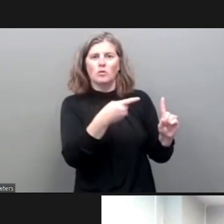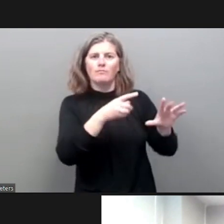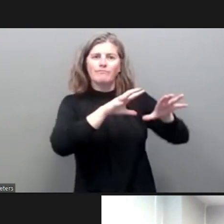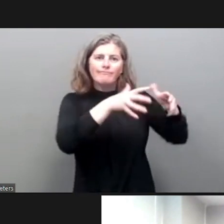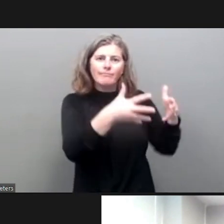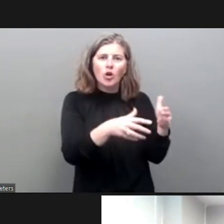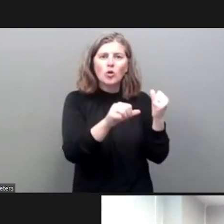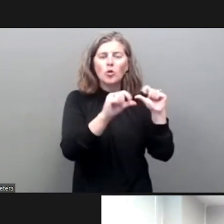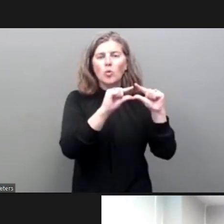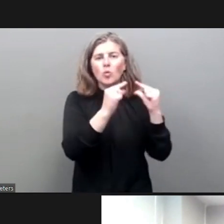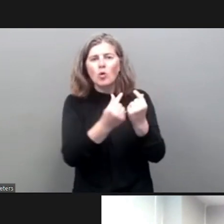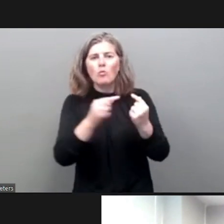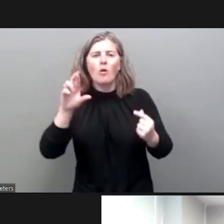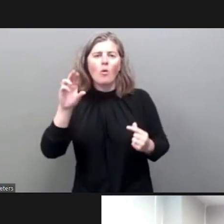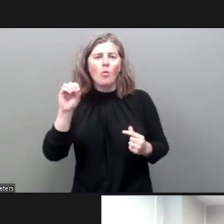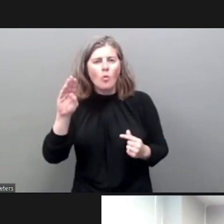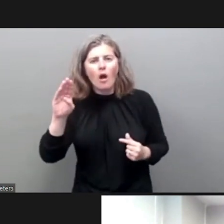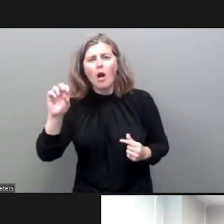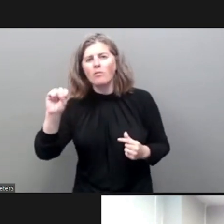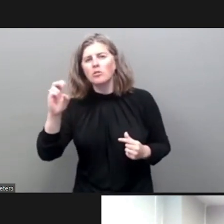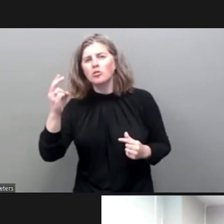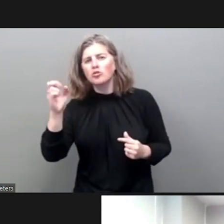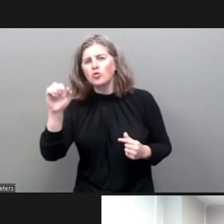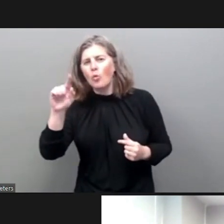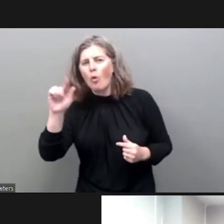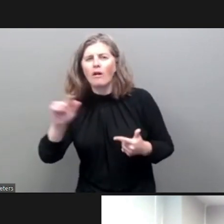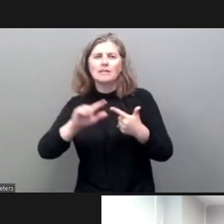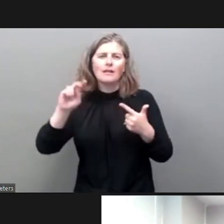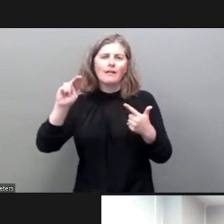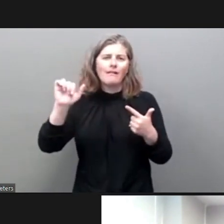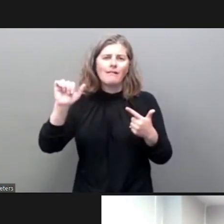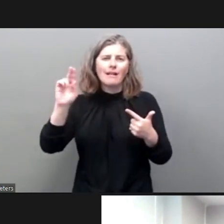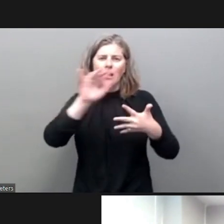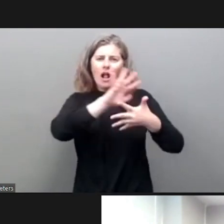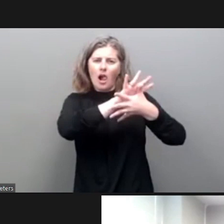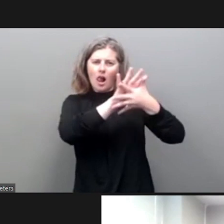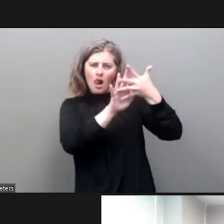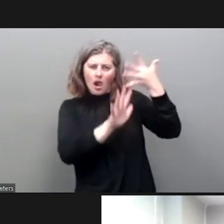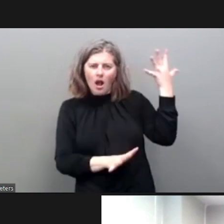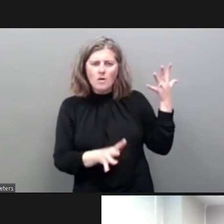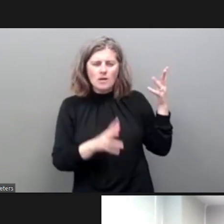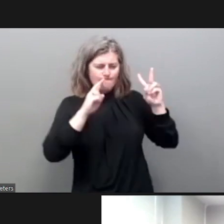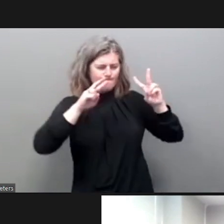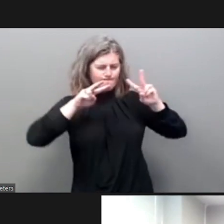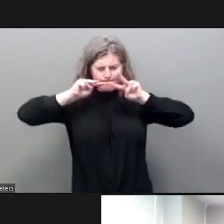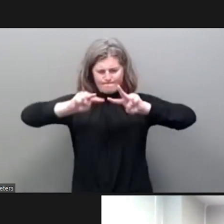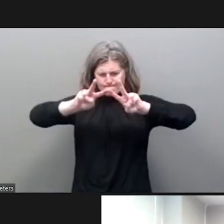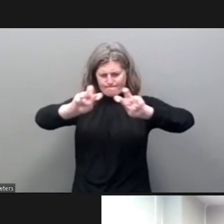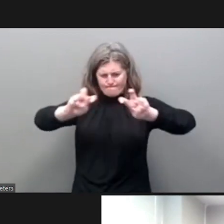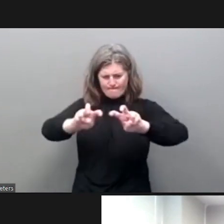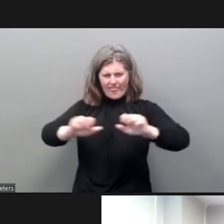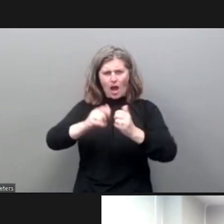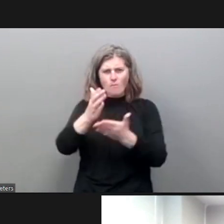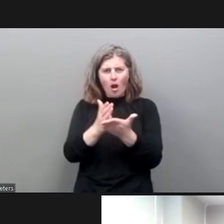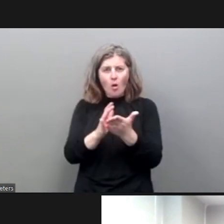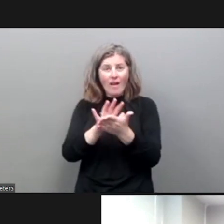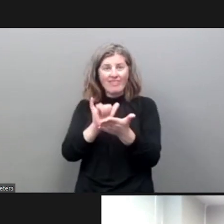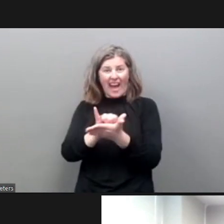Rob Schwartz and Nancy Gwynn and John Bolton, was really re-look at that piece and added